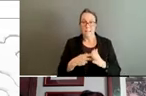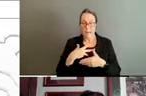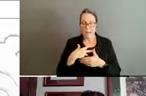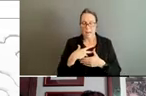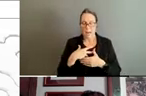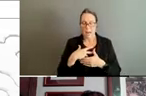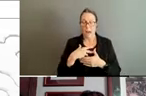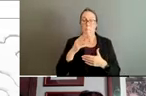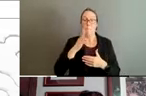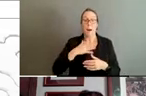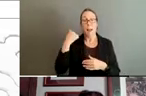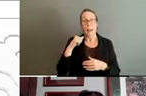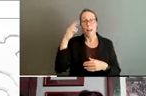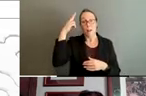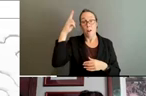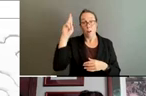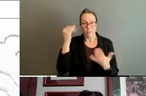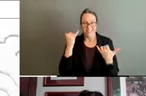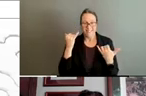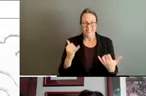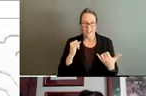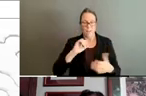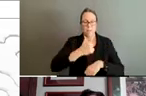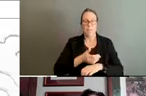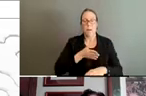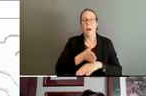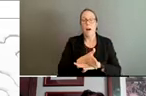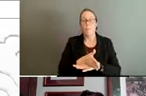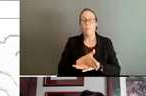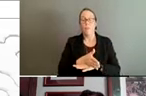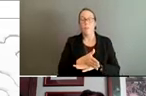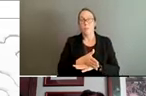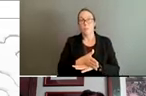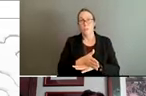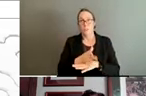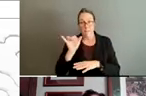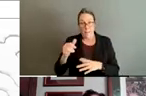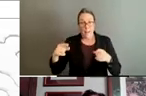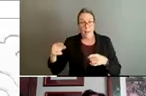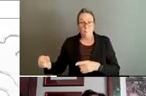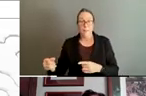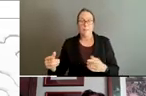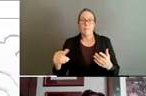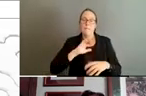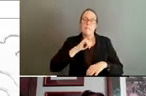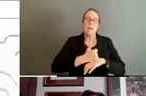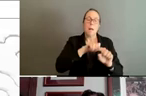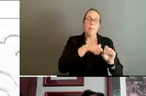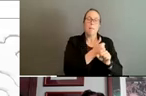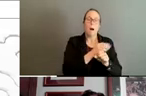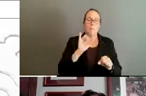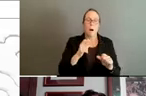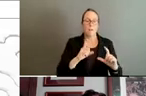similar to what you see like property managers use. It was a lockbox, and they put a key inside, so that, because it made